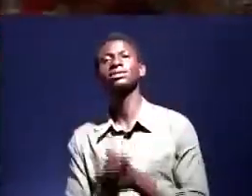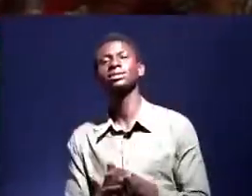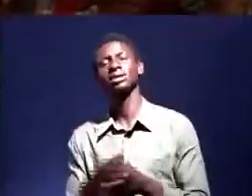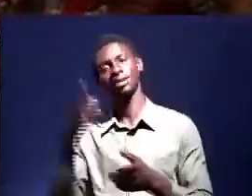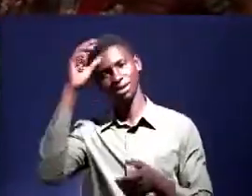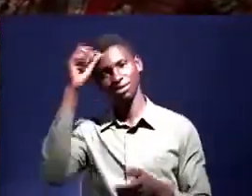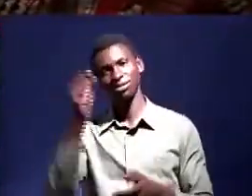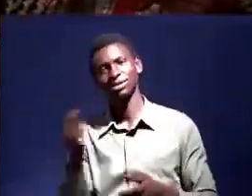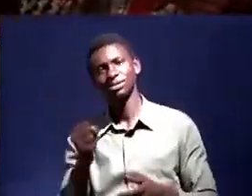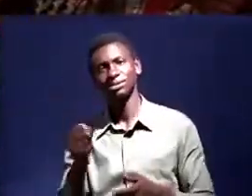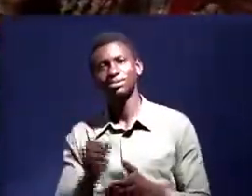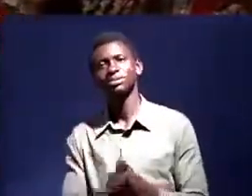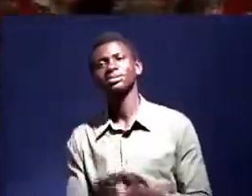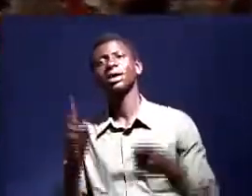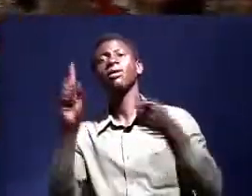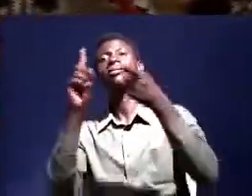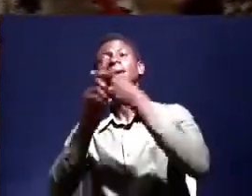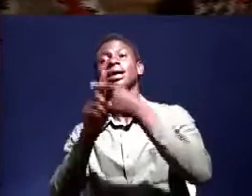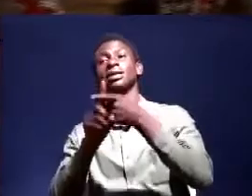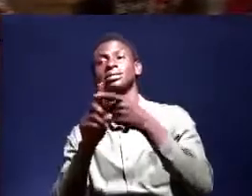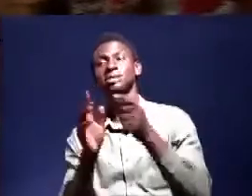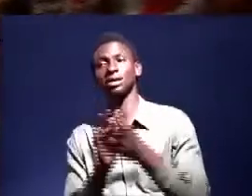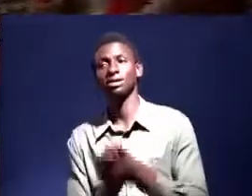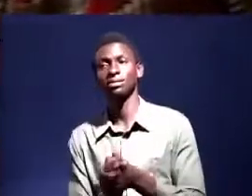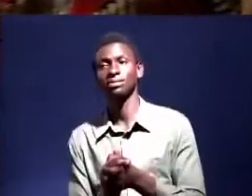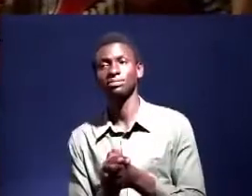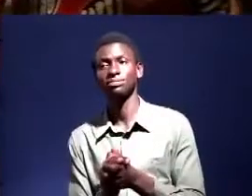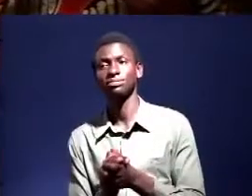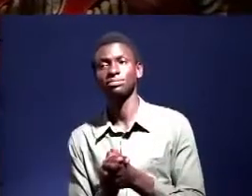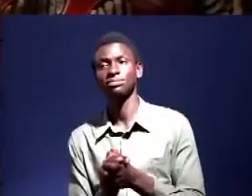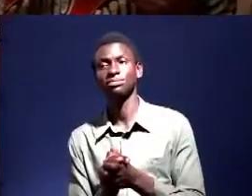And if you've never come to Jesus in baptism,